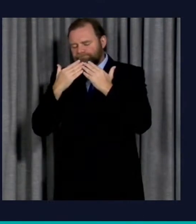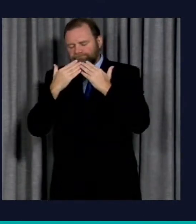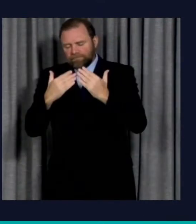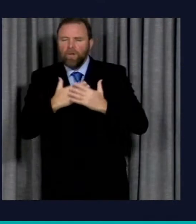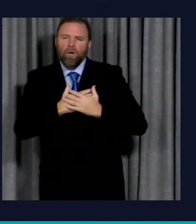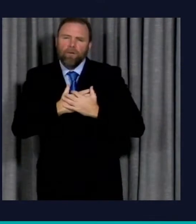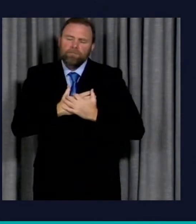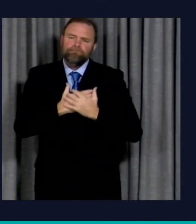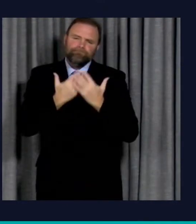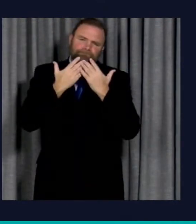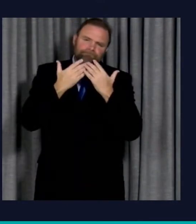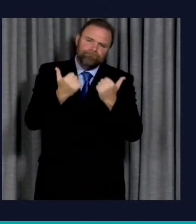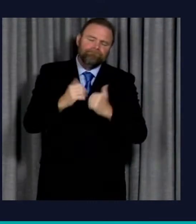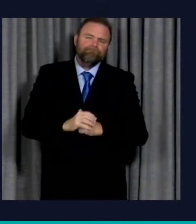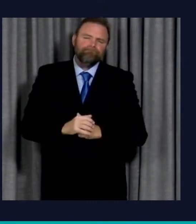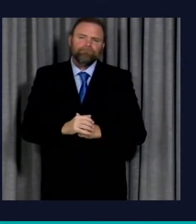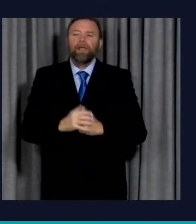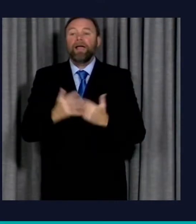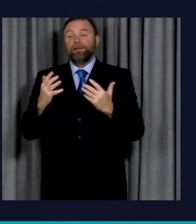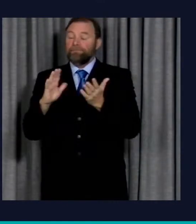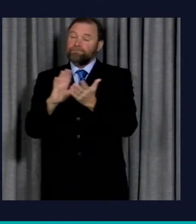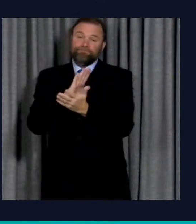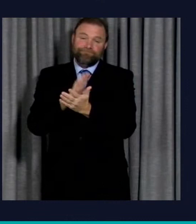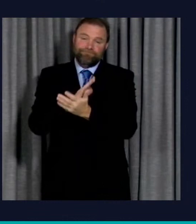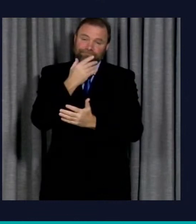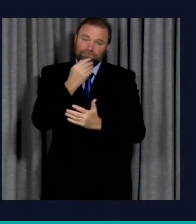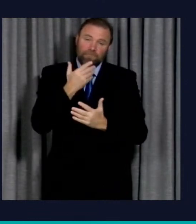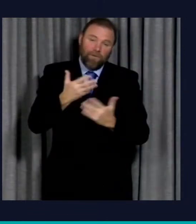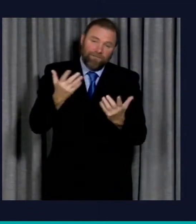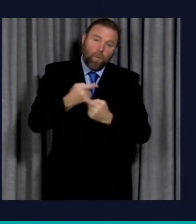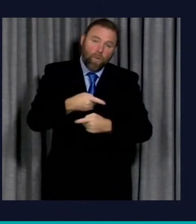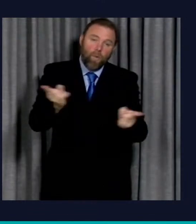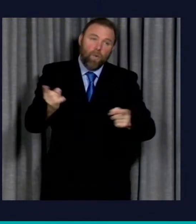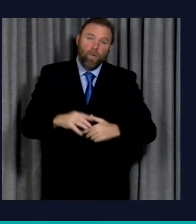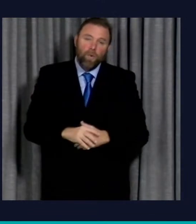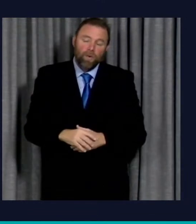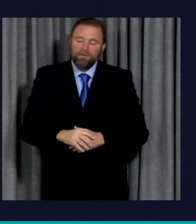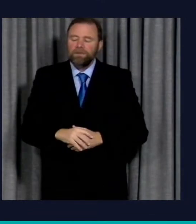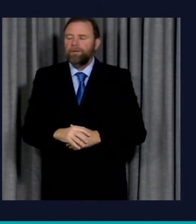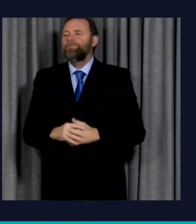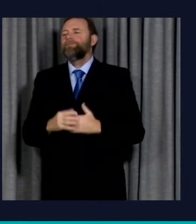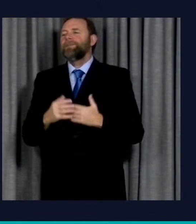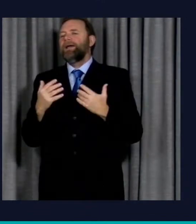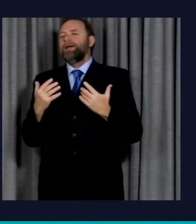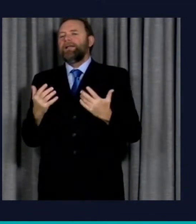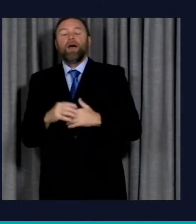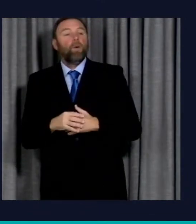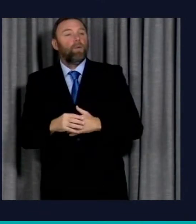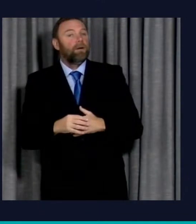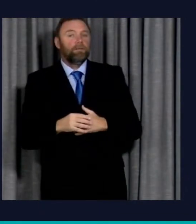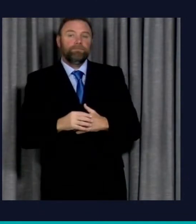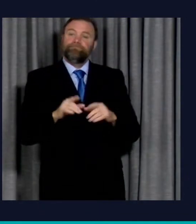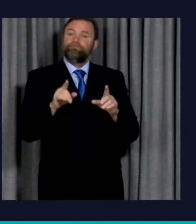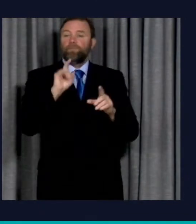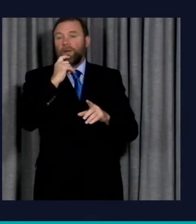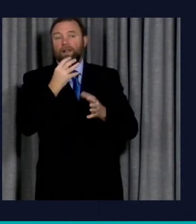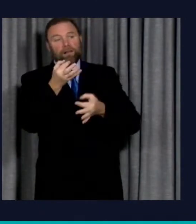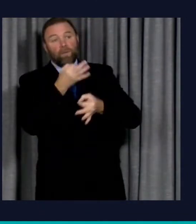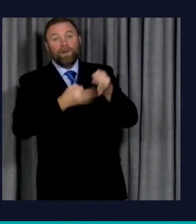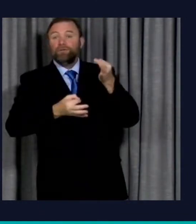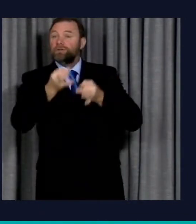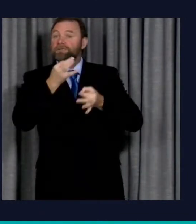chi gyd a Nadolig llawen I phawb. I'll now, as ever, take